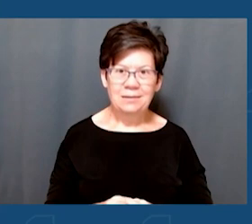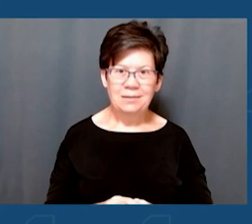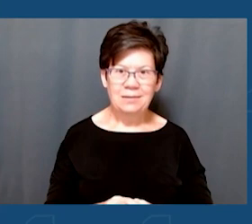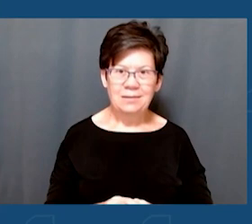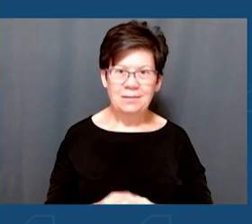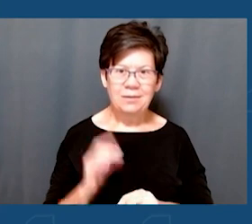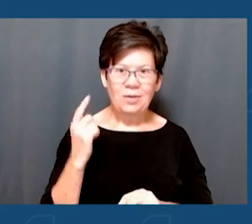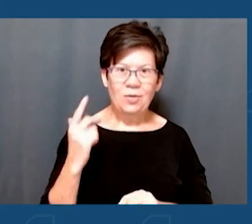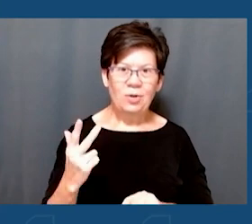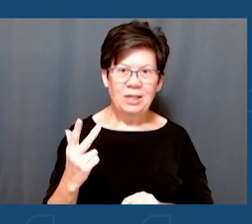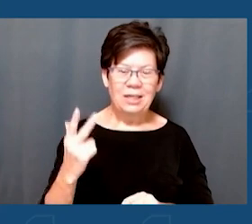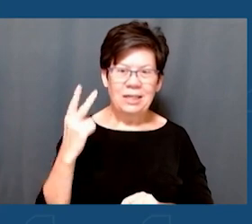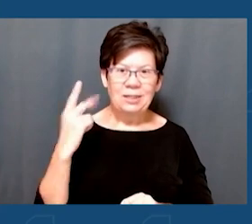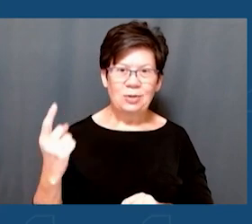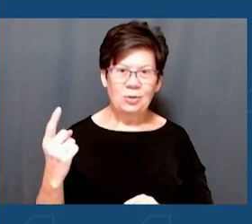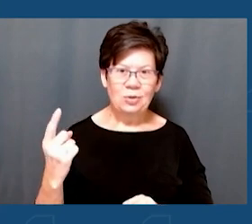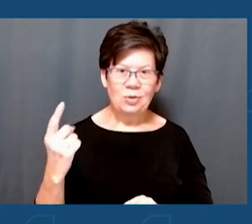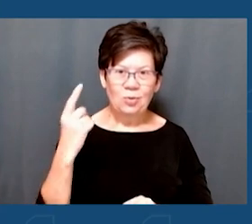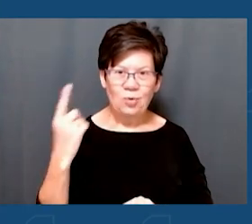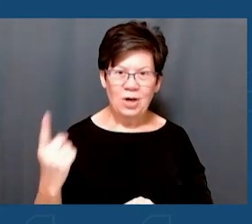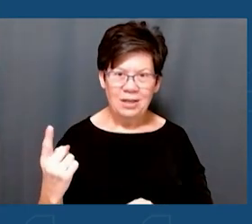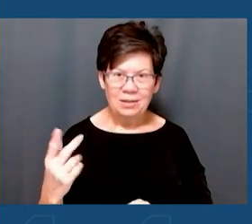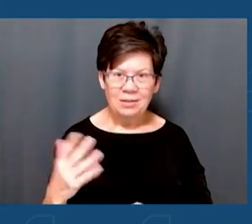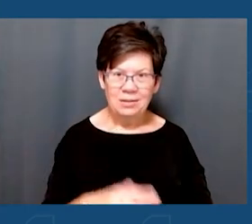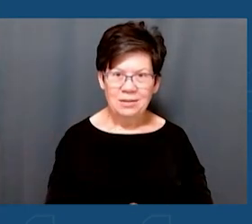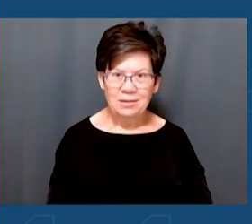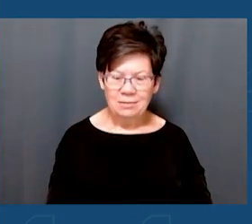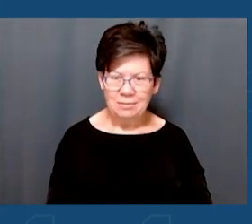3, 2, 1.